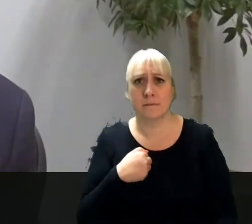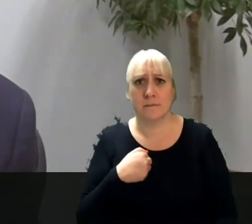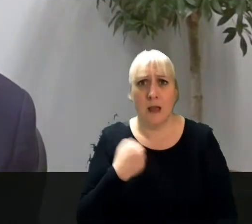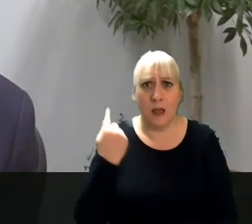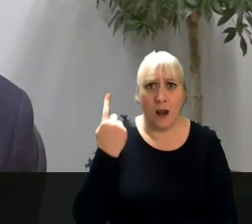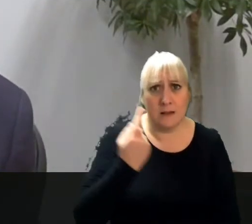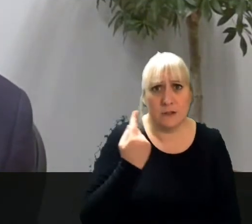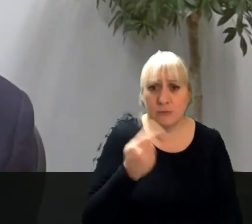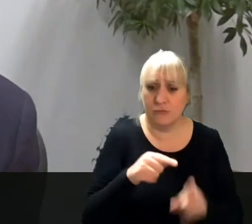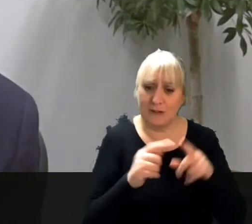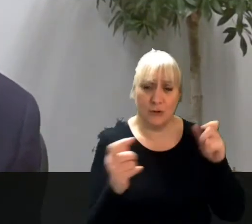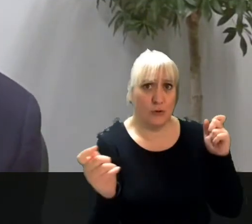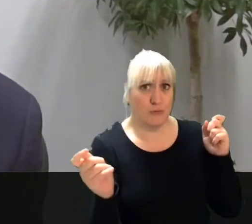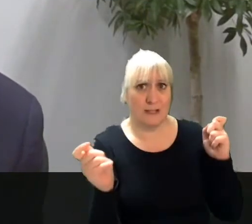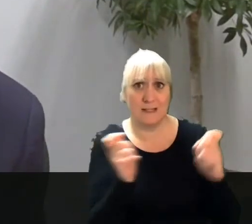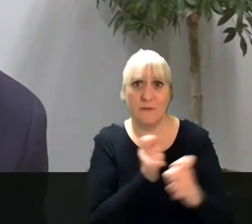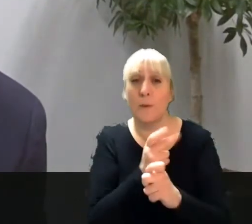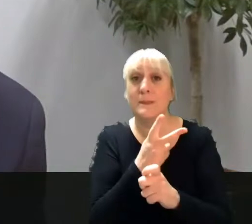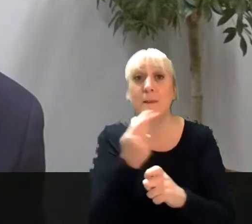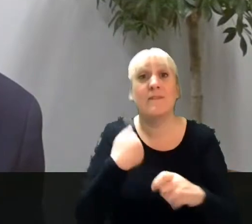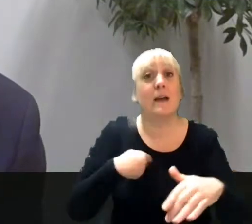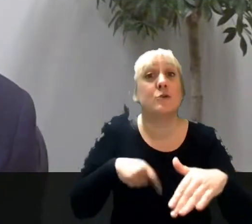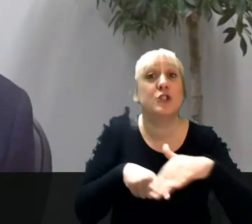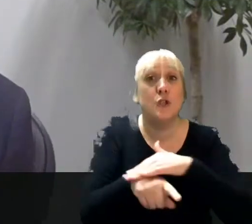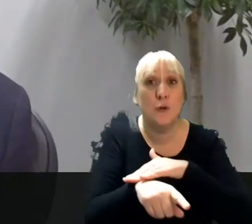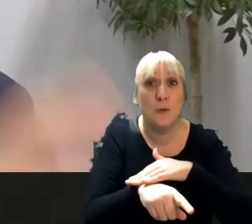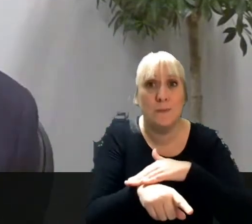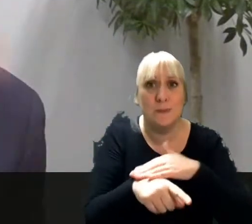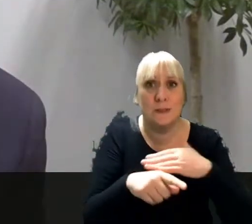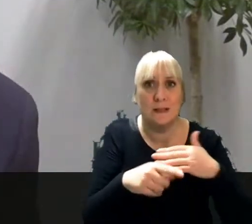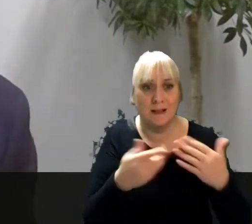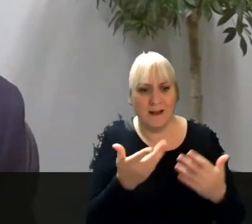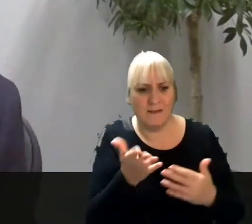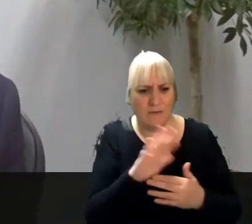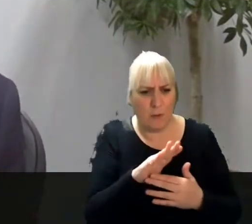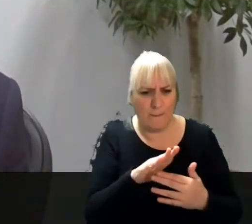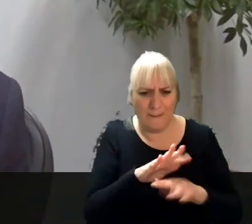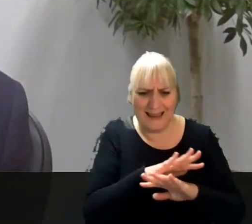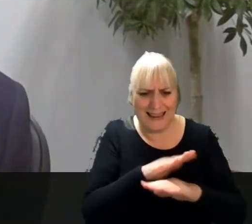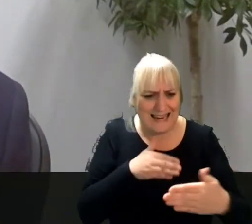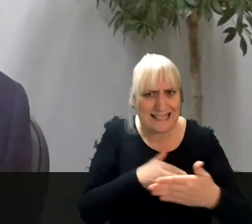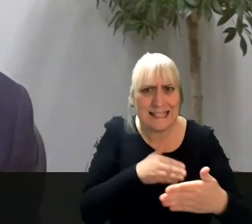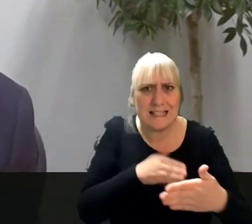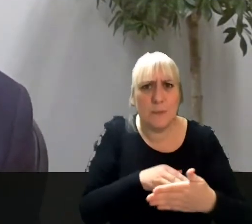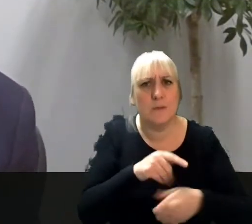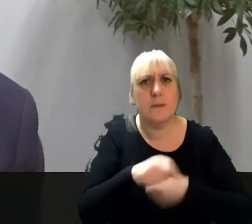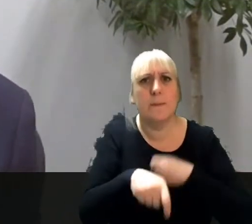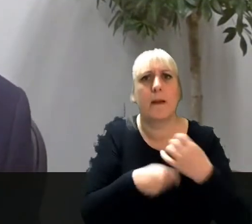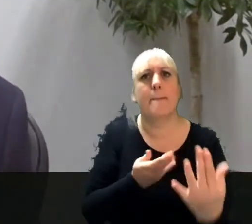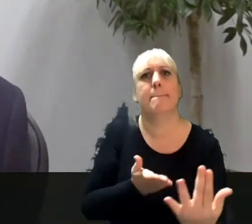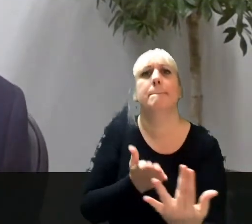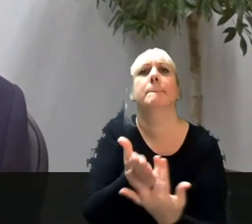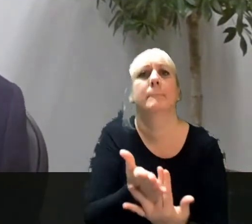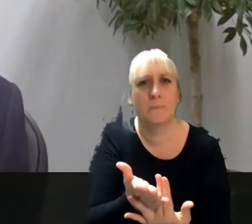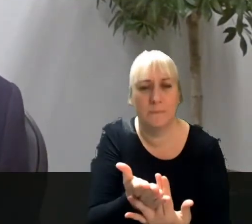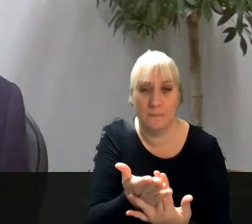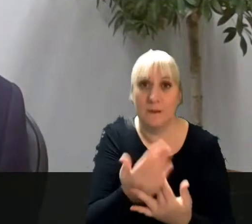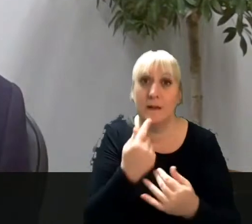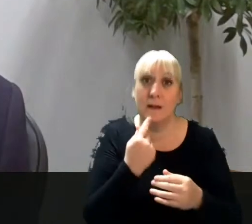some of our tubes from being inaccessible to being step-free, gone from a quarter to a third, and continue to make progress in relation